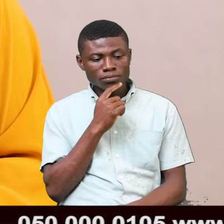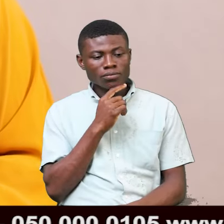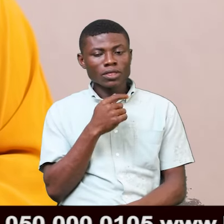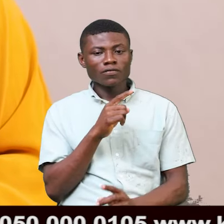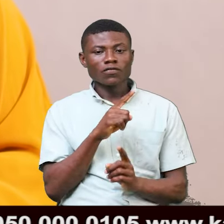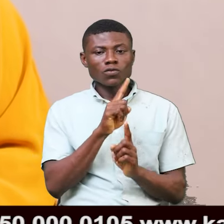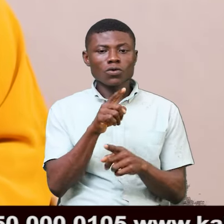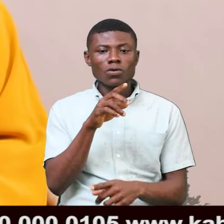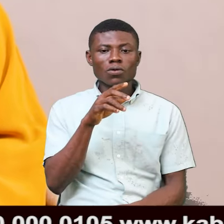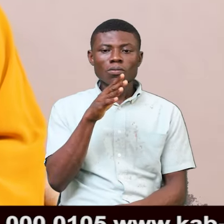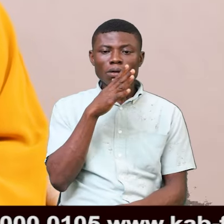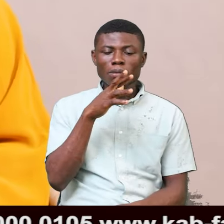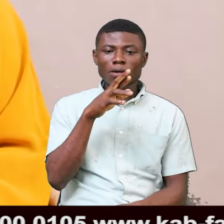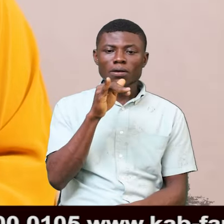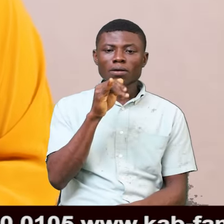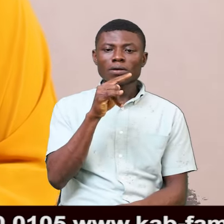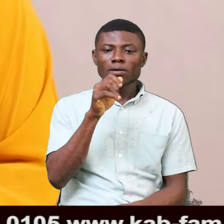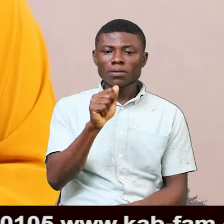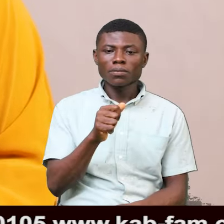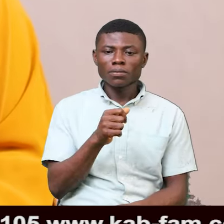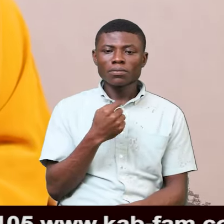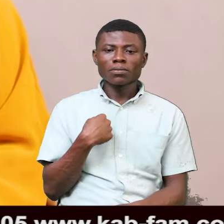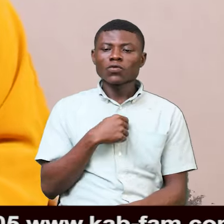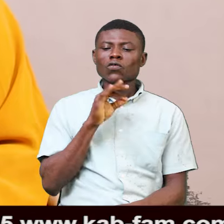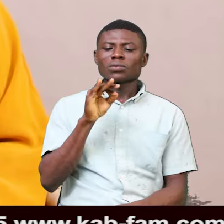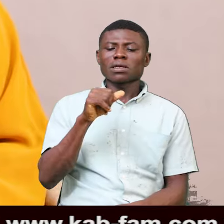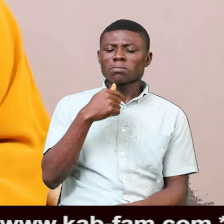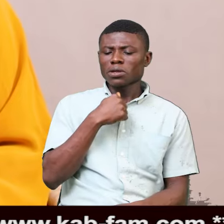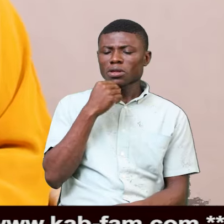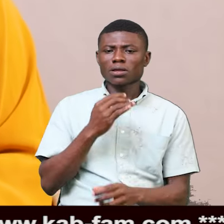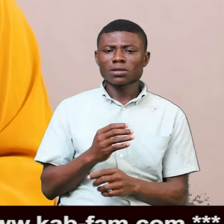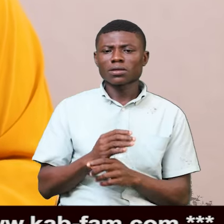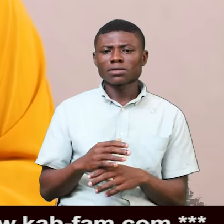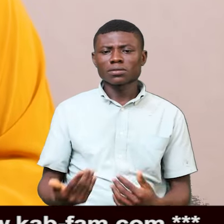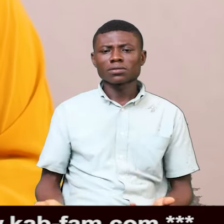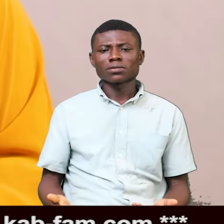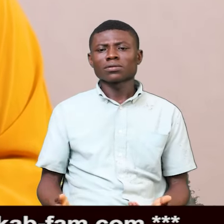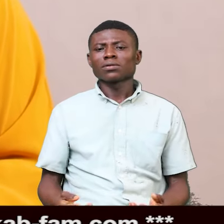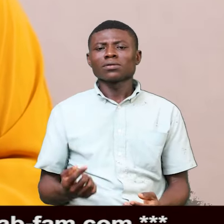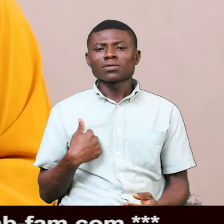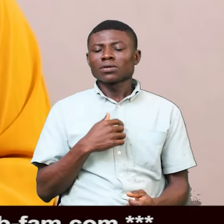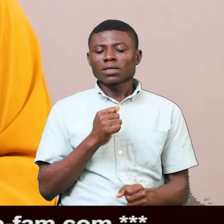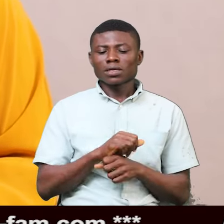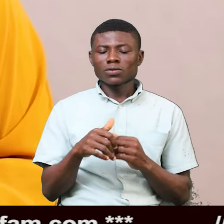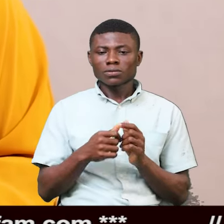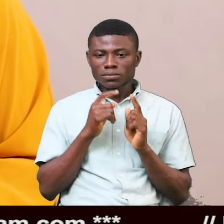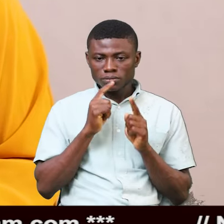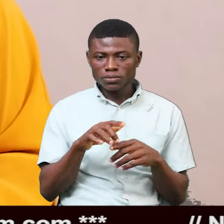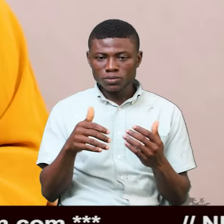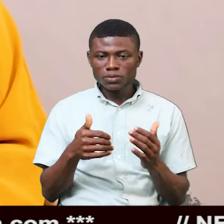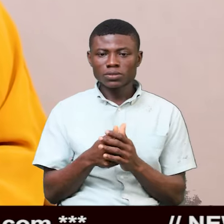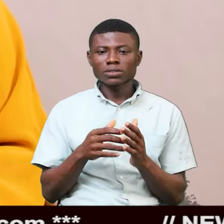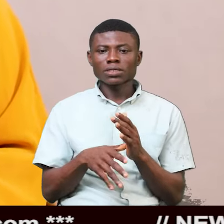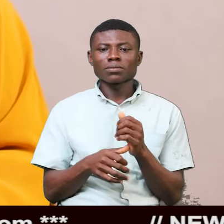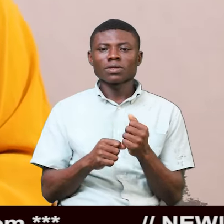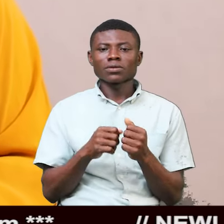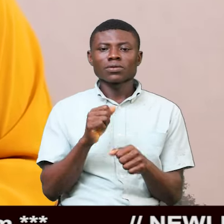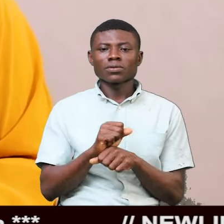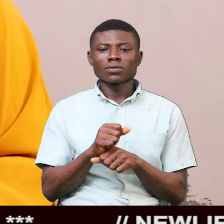ho obeka wanim ye do preachia emfa ho wanya wo mu aye a ama wo kwa ne